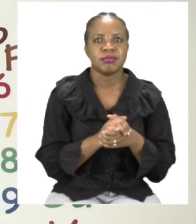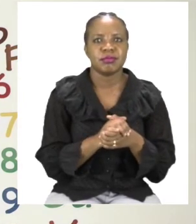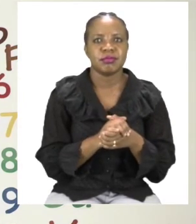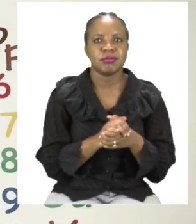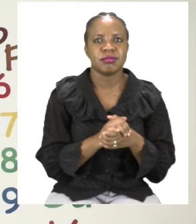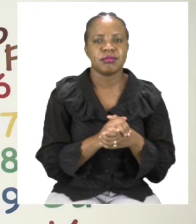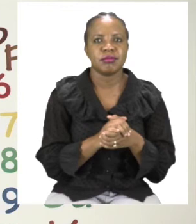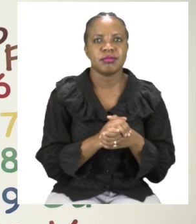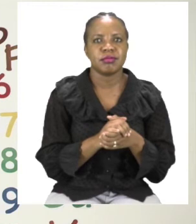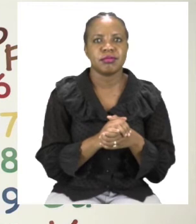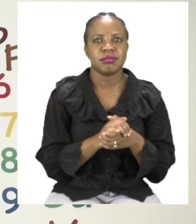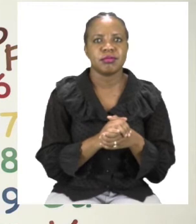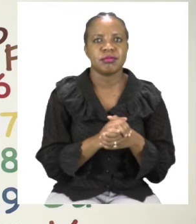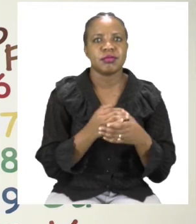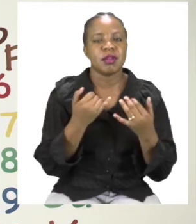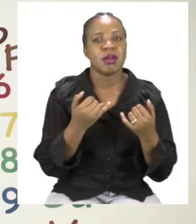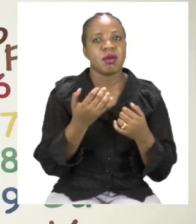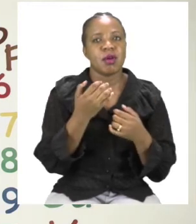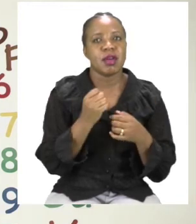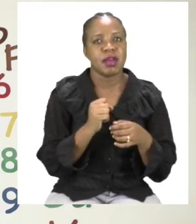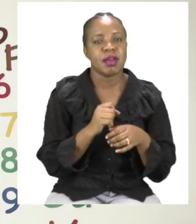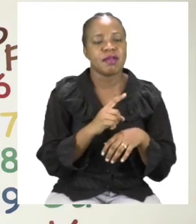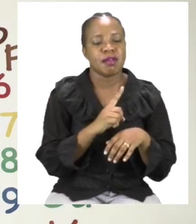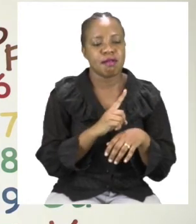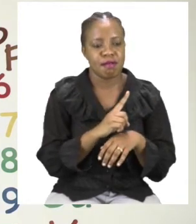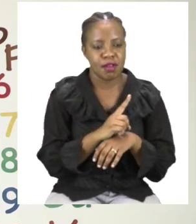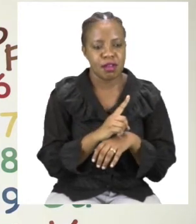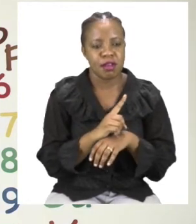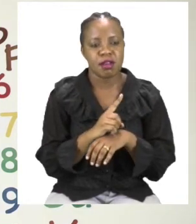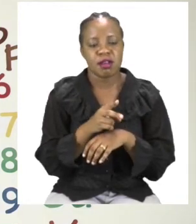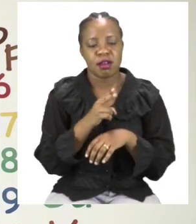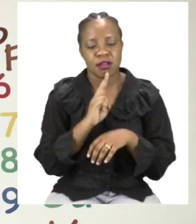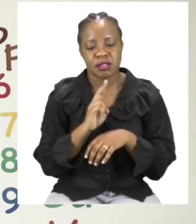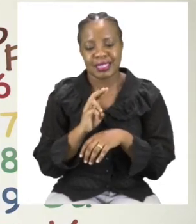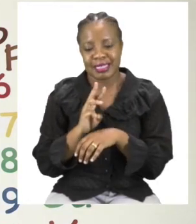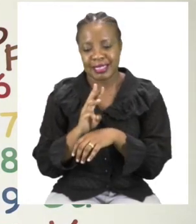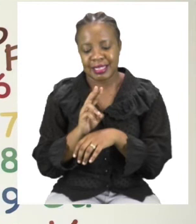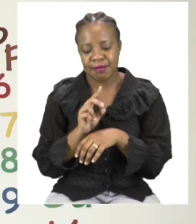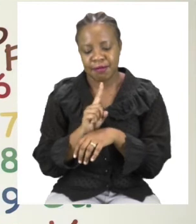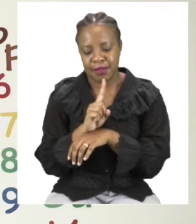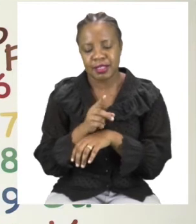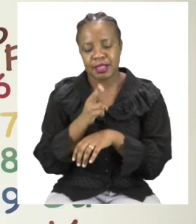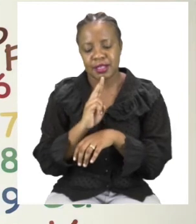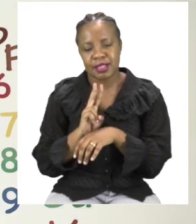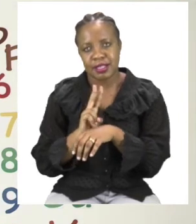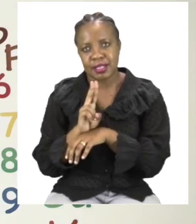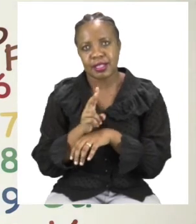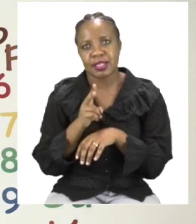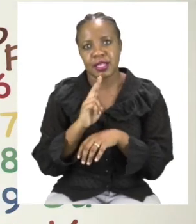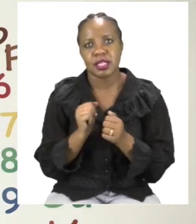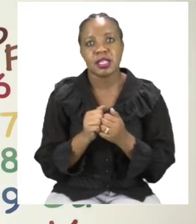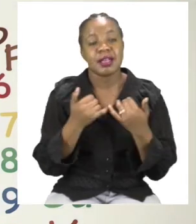first answer, our second answer, we're going to use our second answer, which is 28,